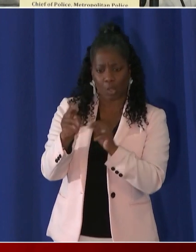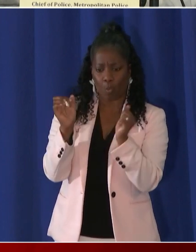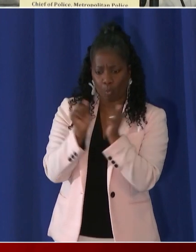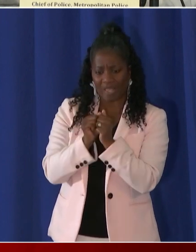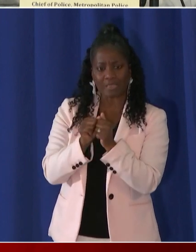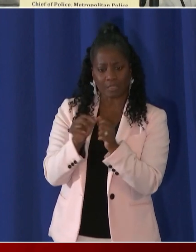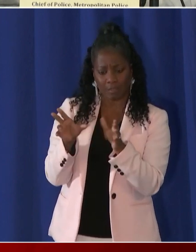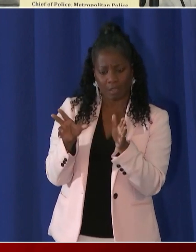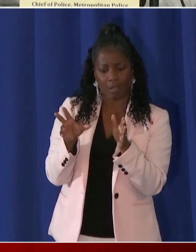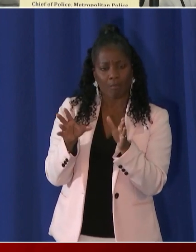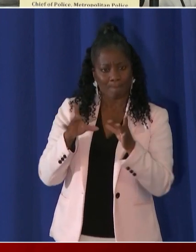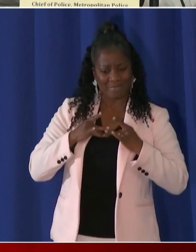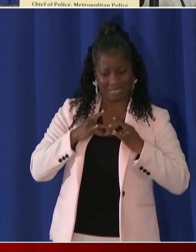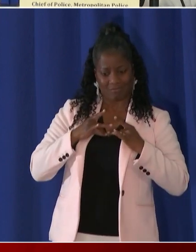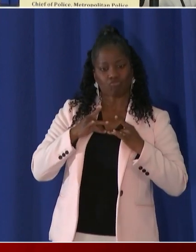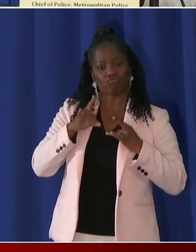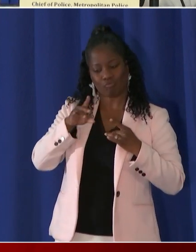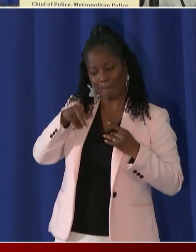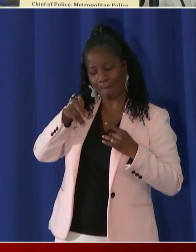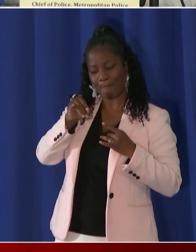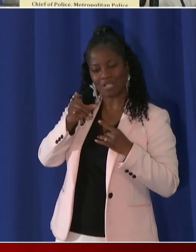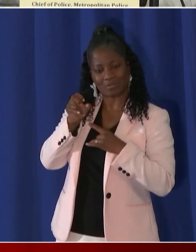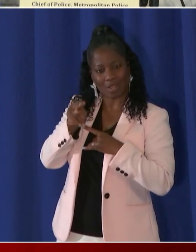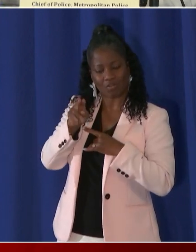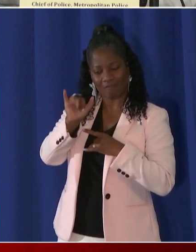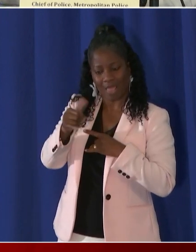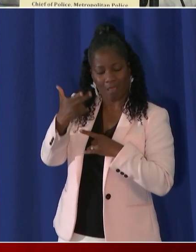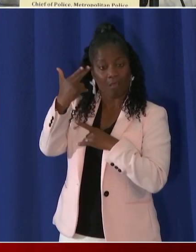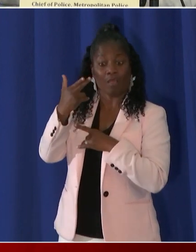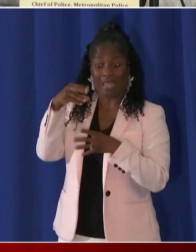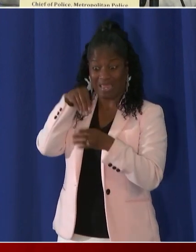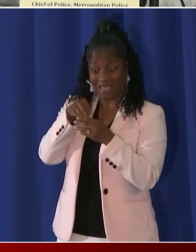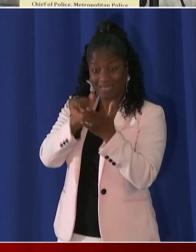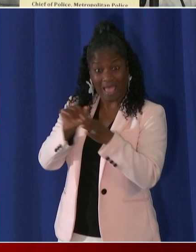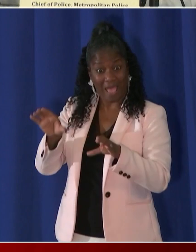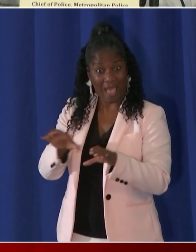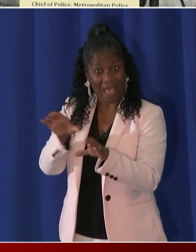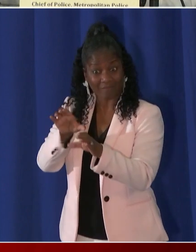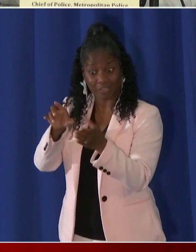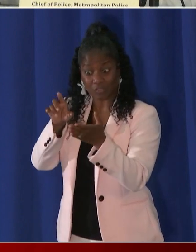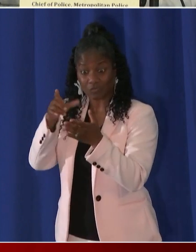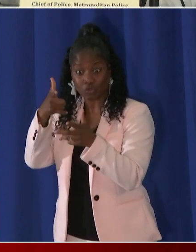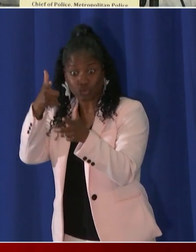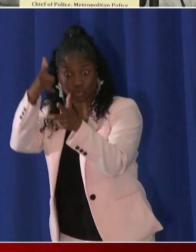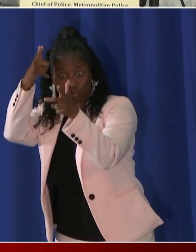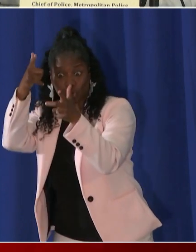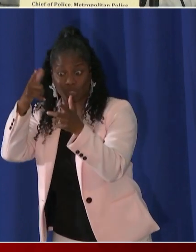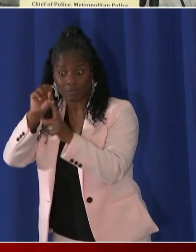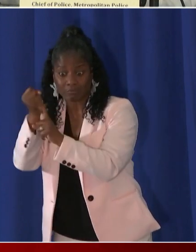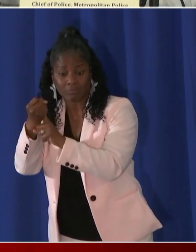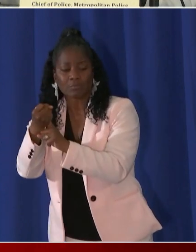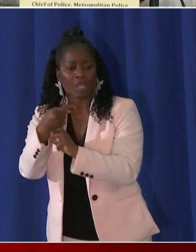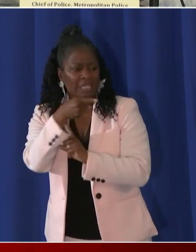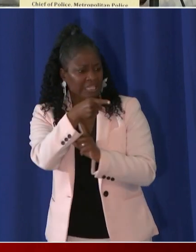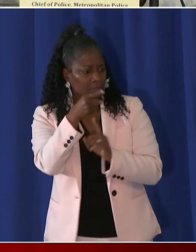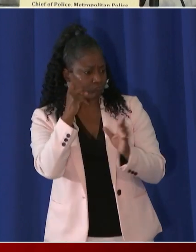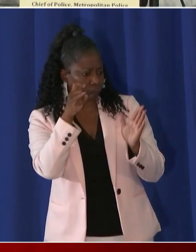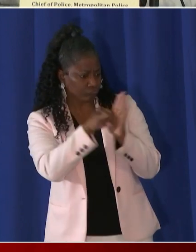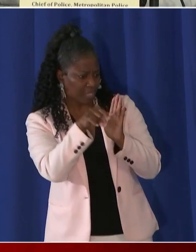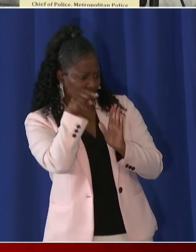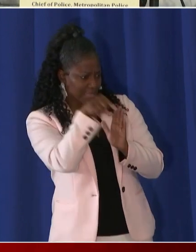and those officers, in the midst of dealing with an active shooter scenario, were able to make an arrest of a person who was